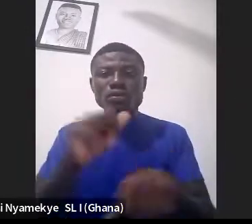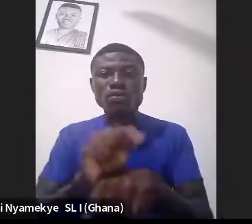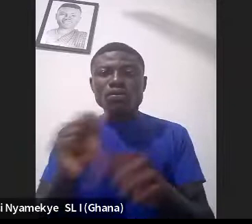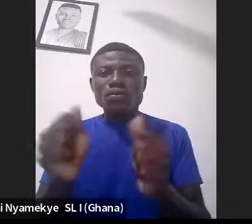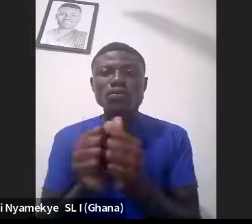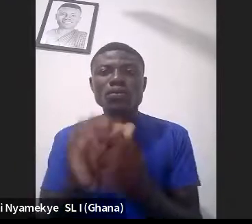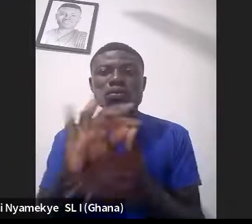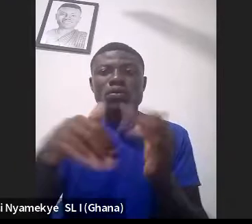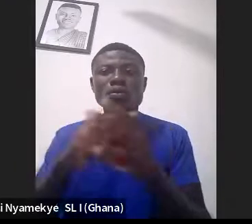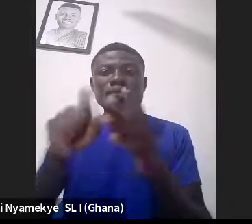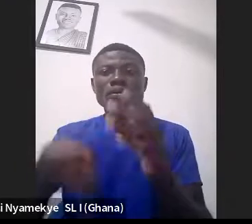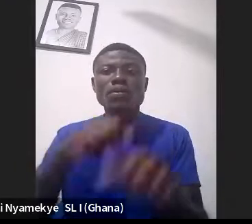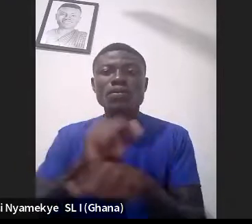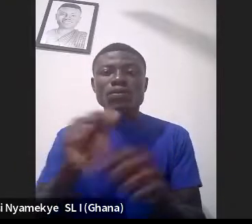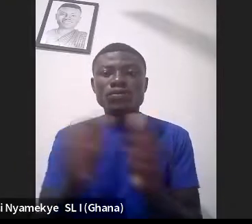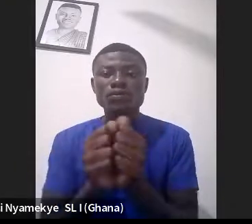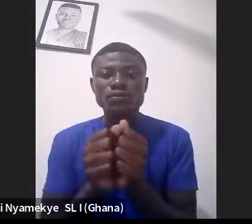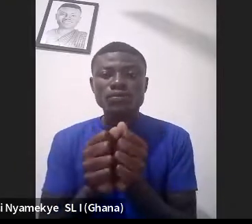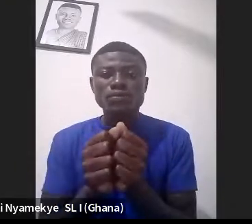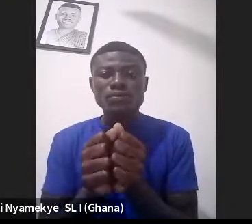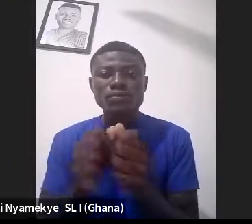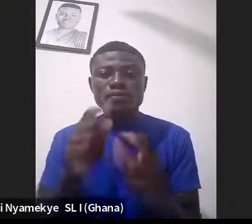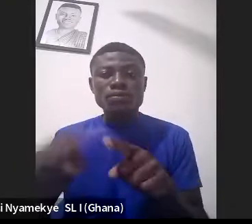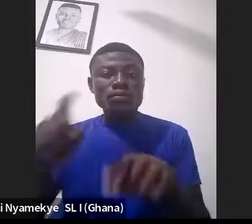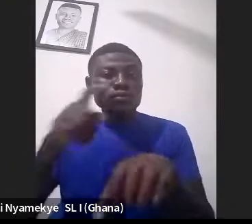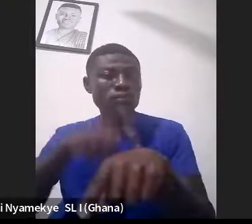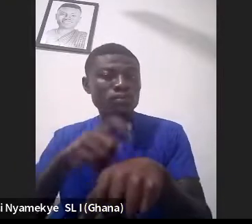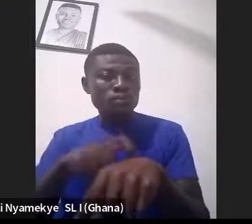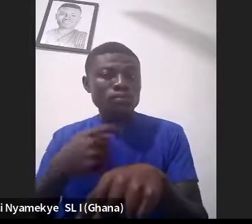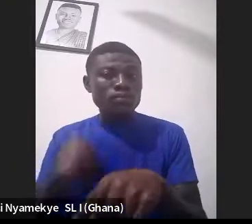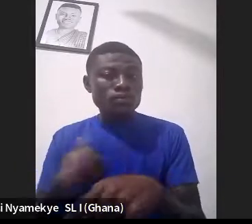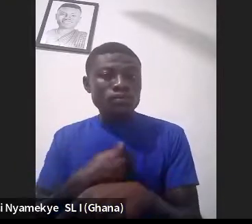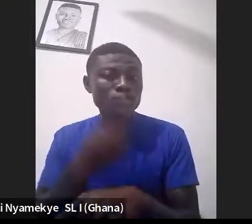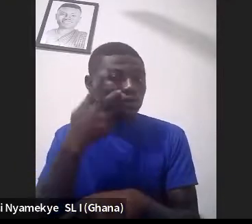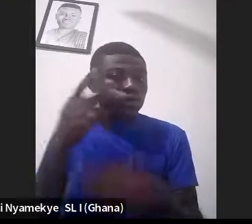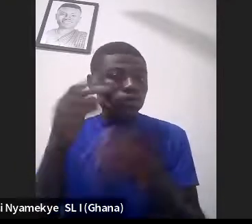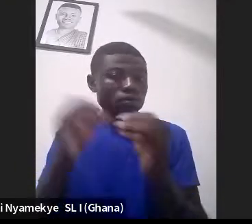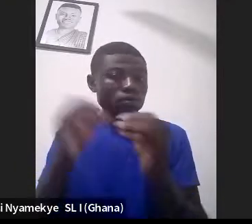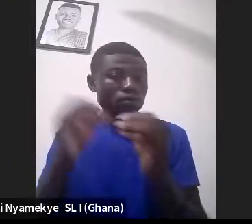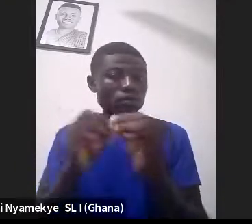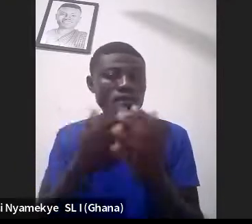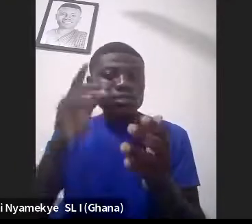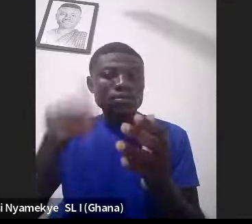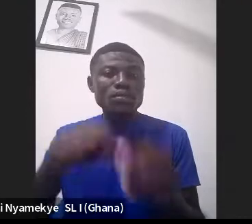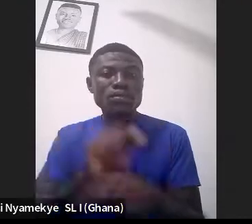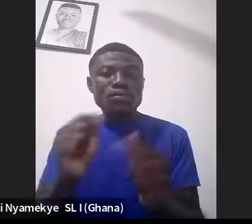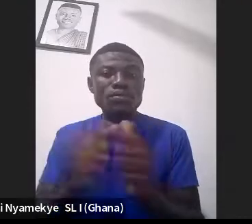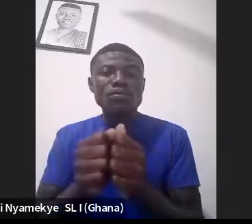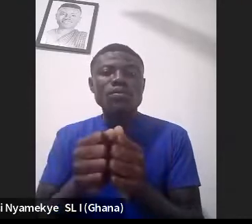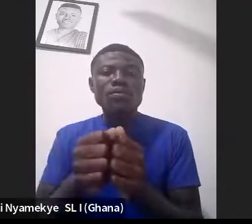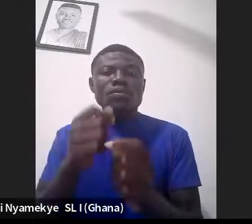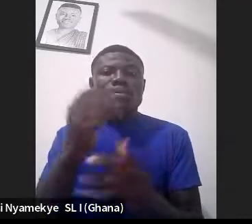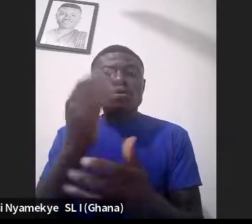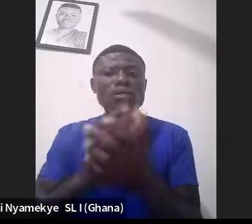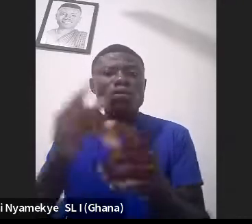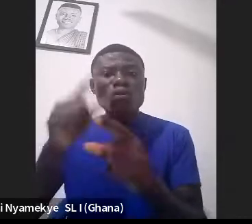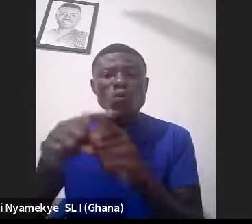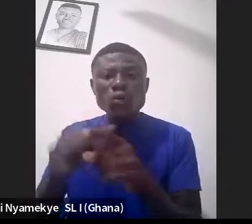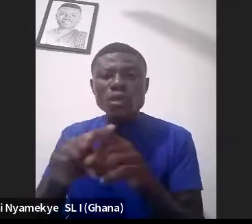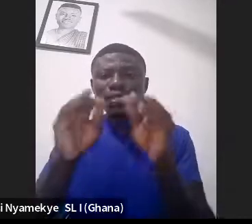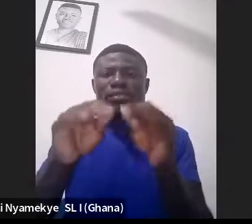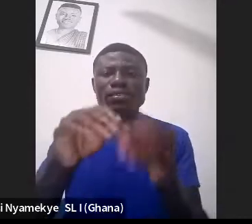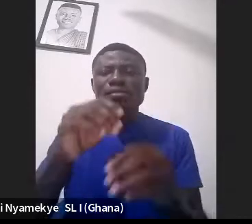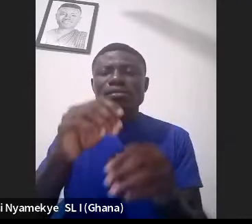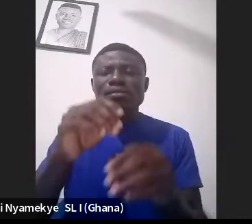difficulty. But as time went on, we saw more and more signs that he just could not remember the names of the letters. He